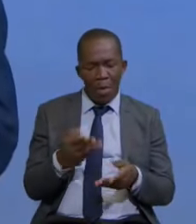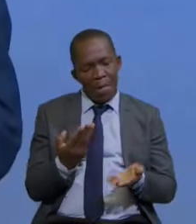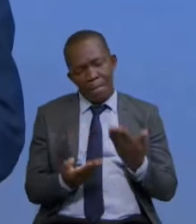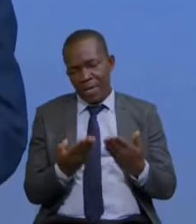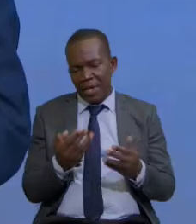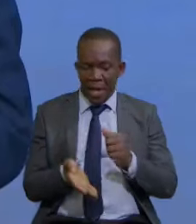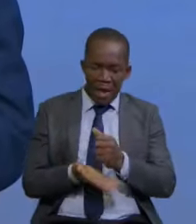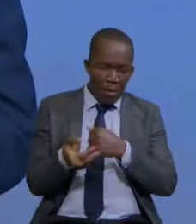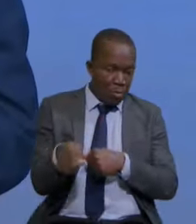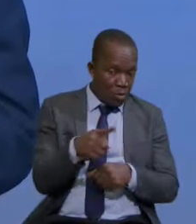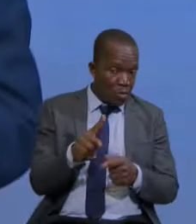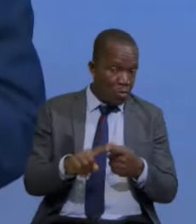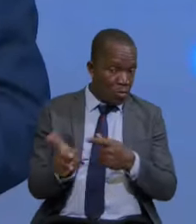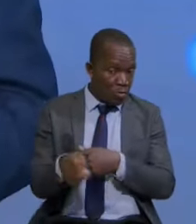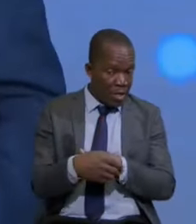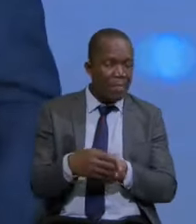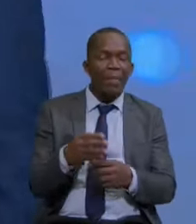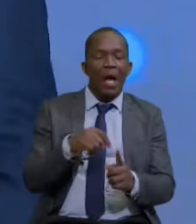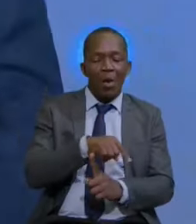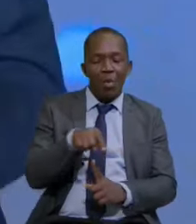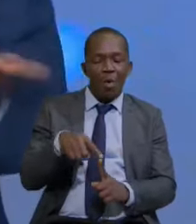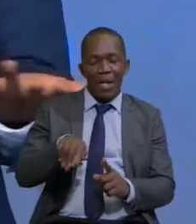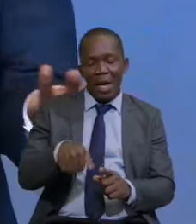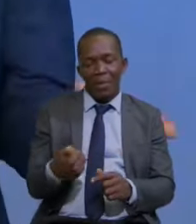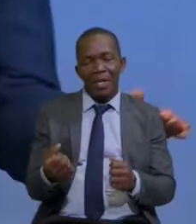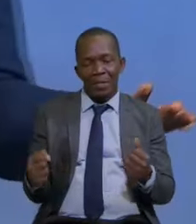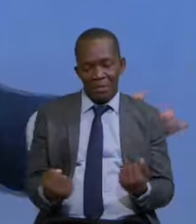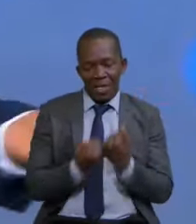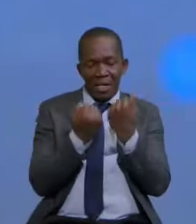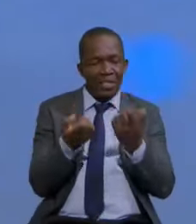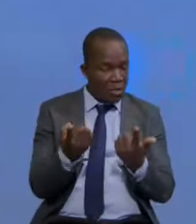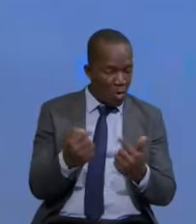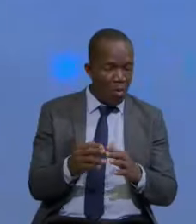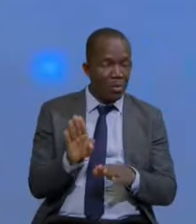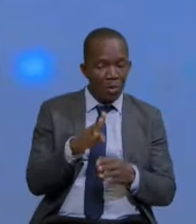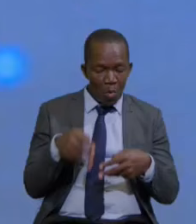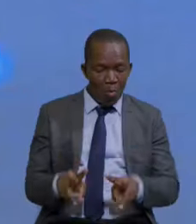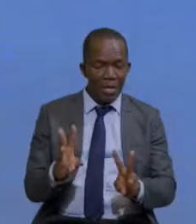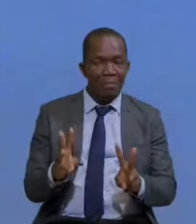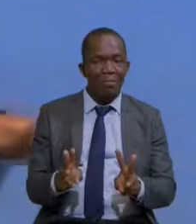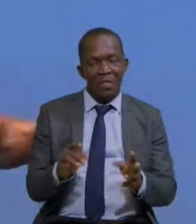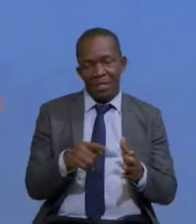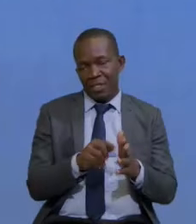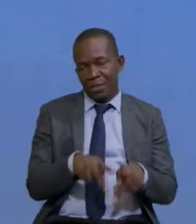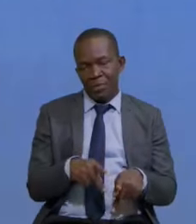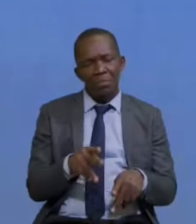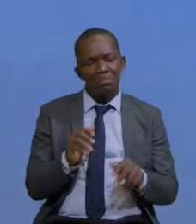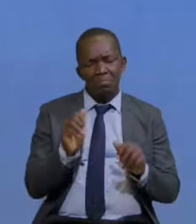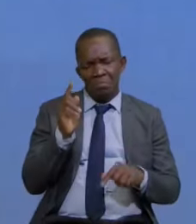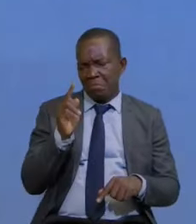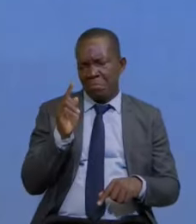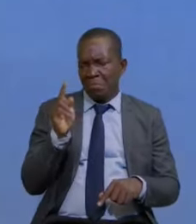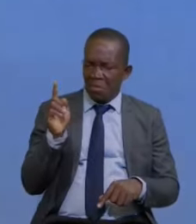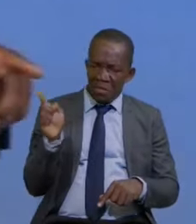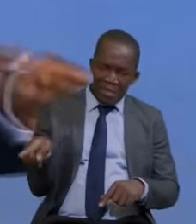challenge, heavier challenge, greater challenge comes, they cannot help, because they do not